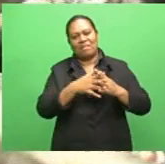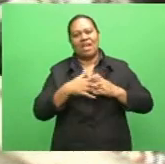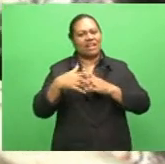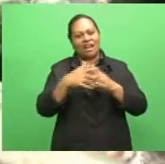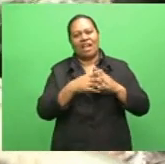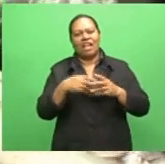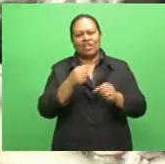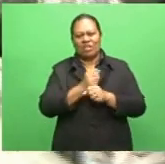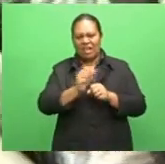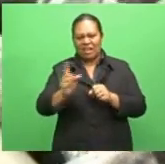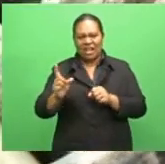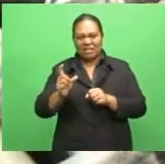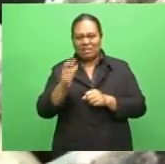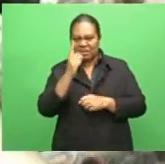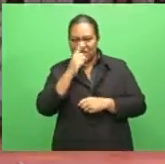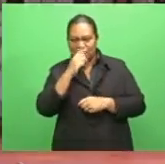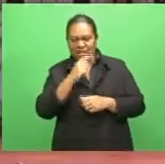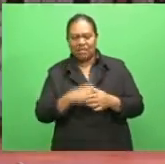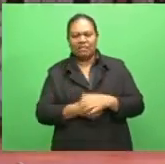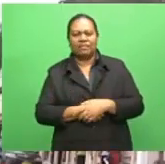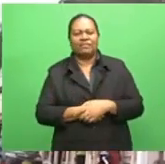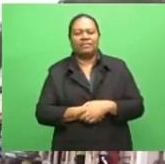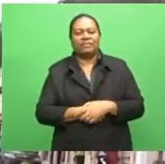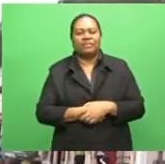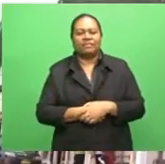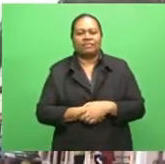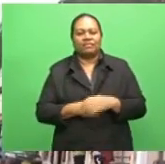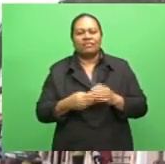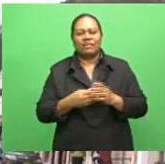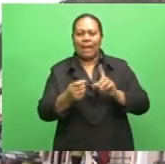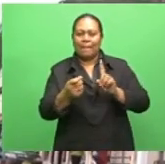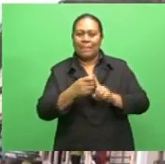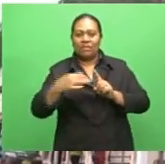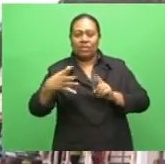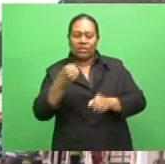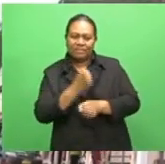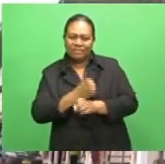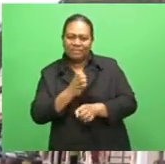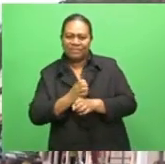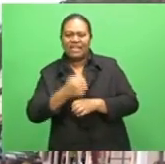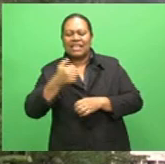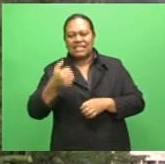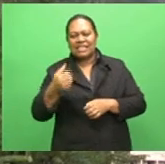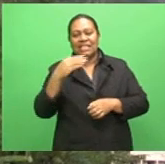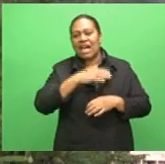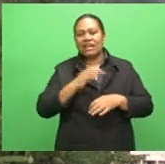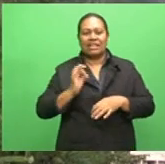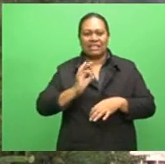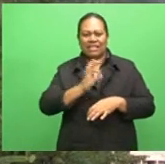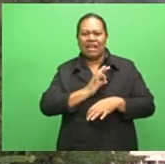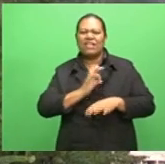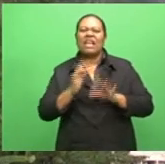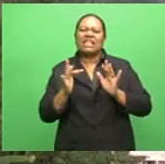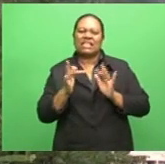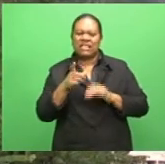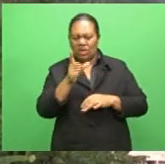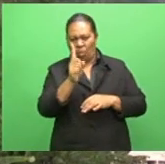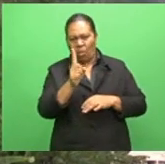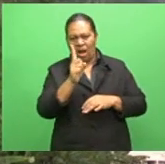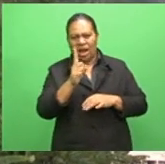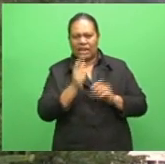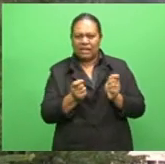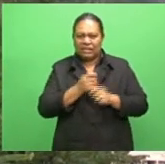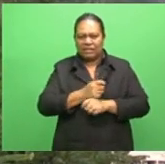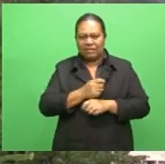customer, Bumblebee Seafoods. PEFCO employs over 600 staff for a single shift, and the number increases